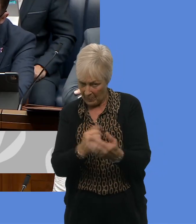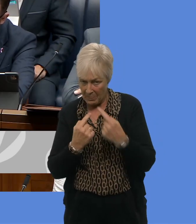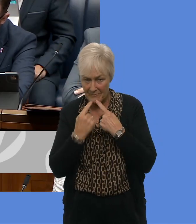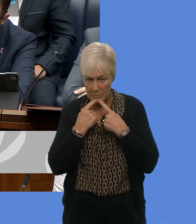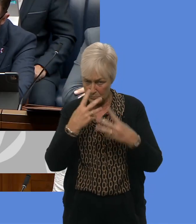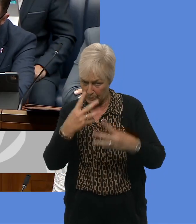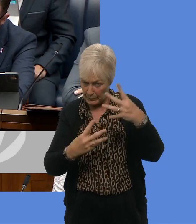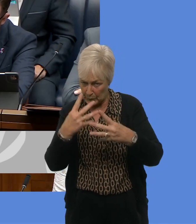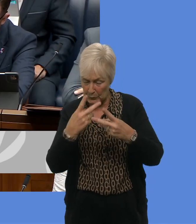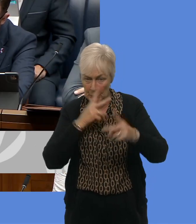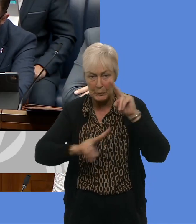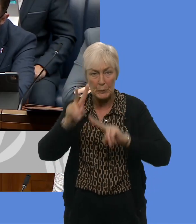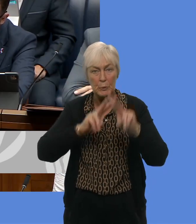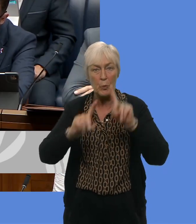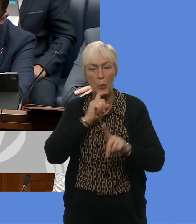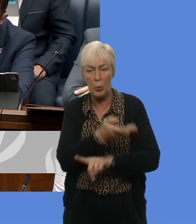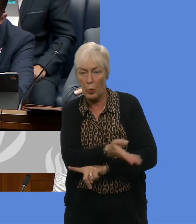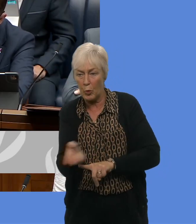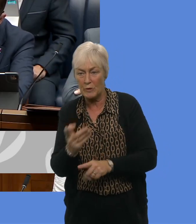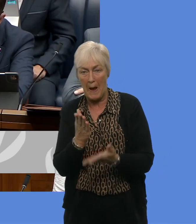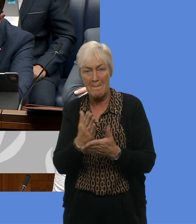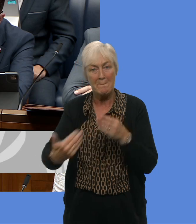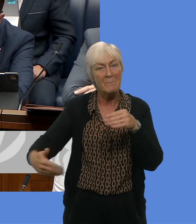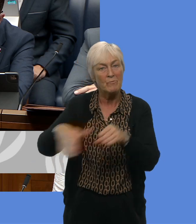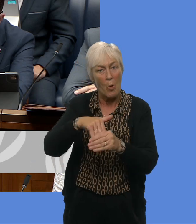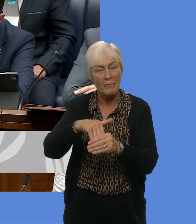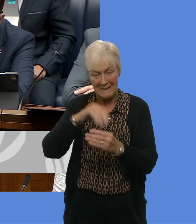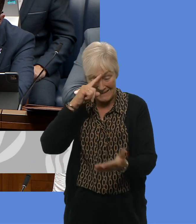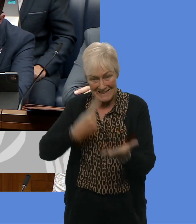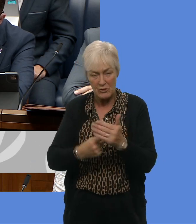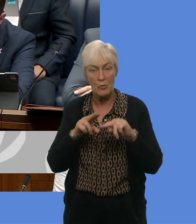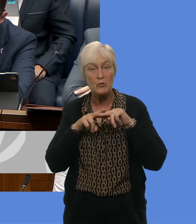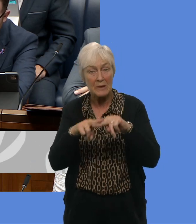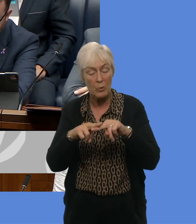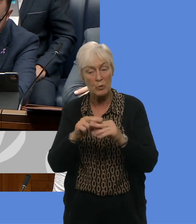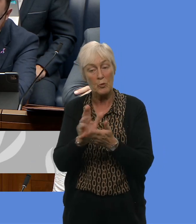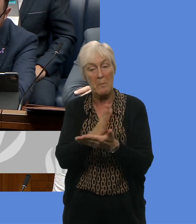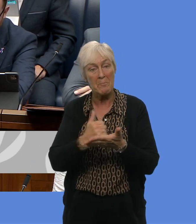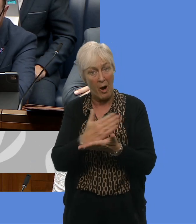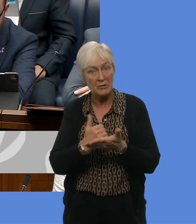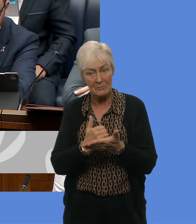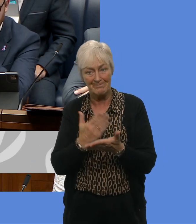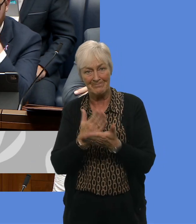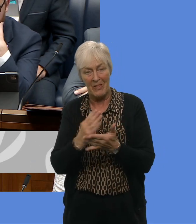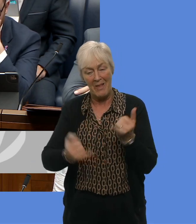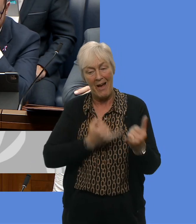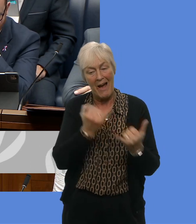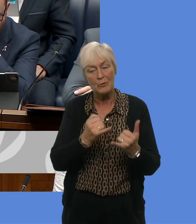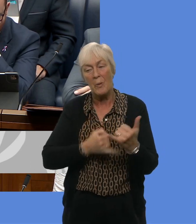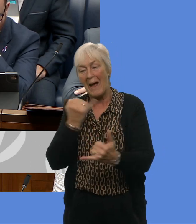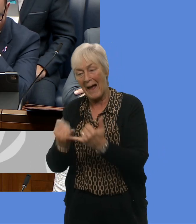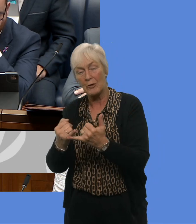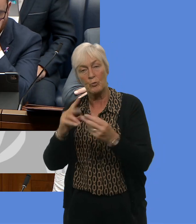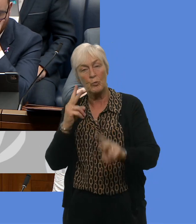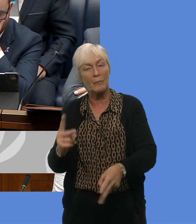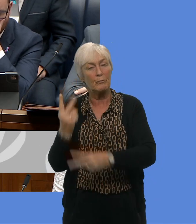it more readily available to those who are involved in taking those decisions. So part of that, say, an end-to-end review around special